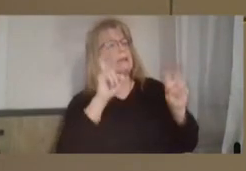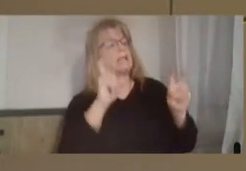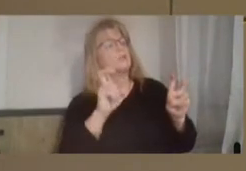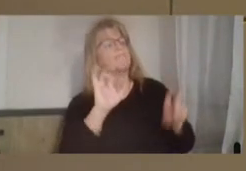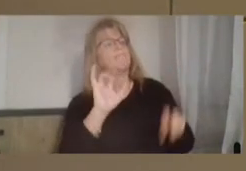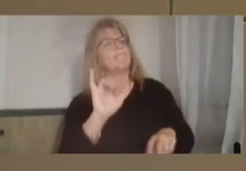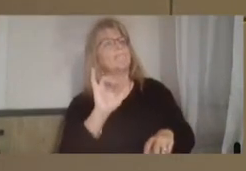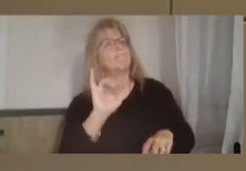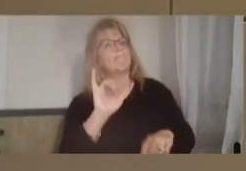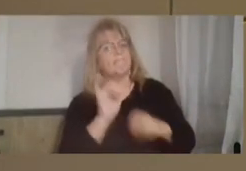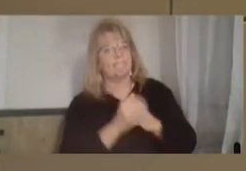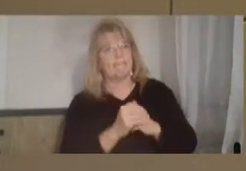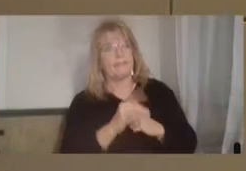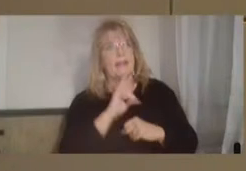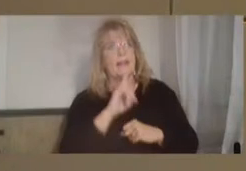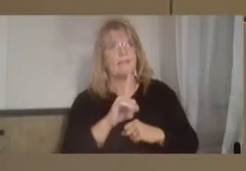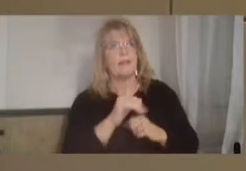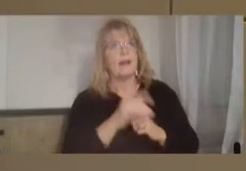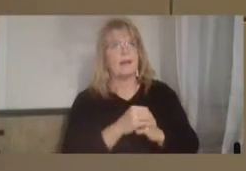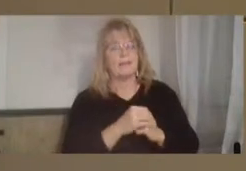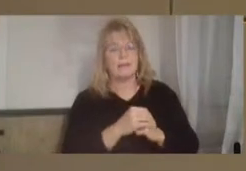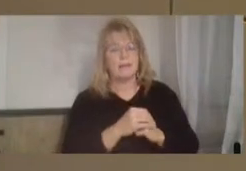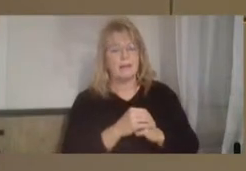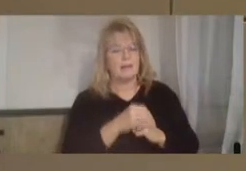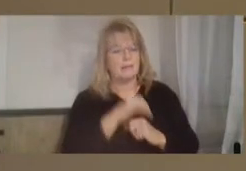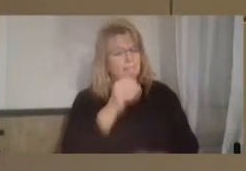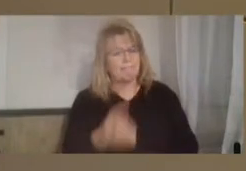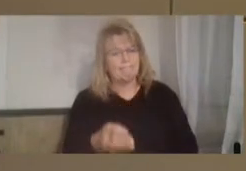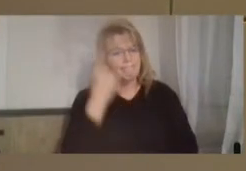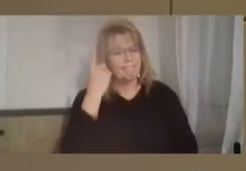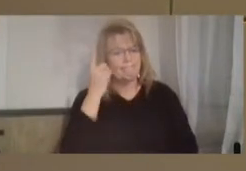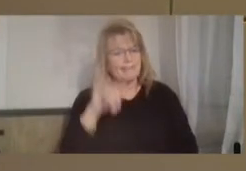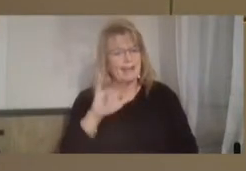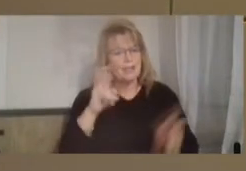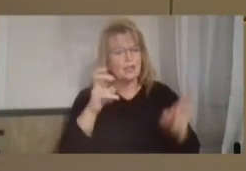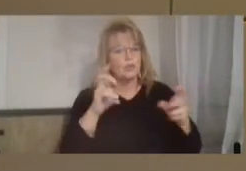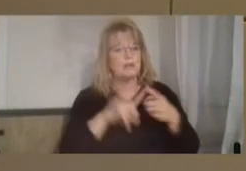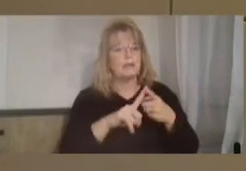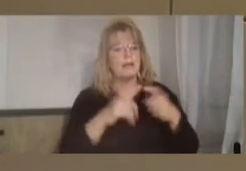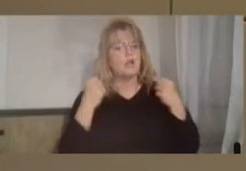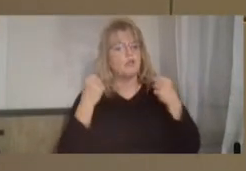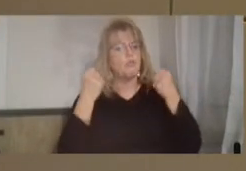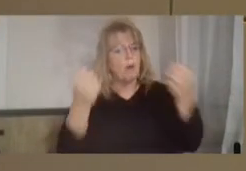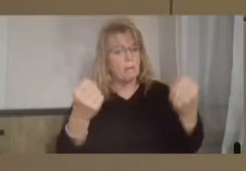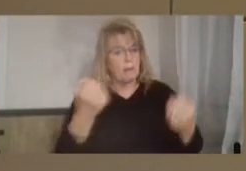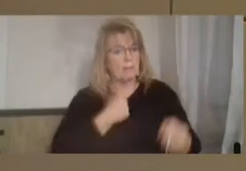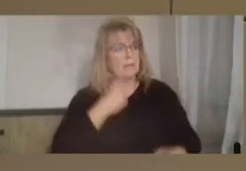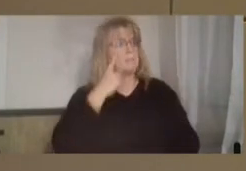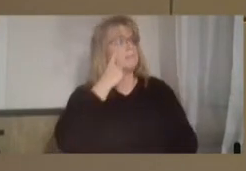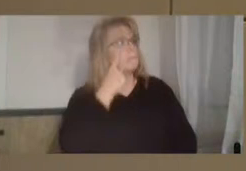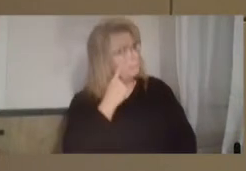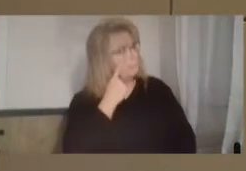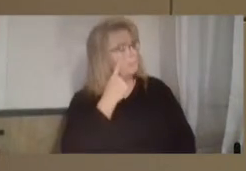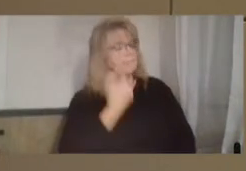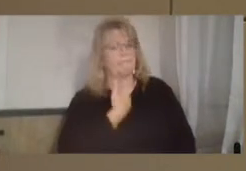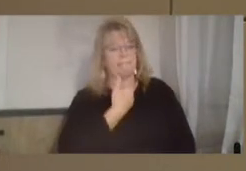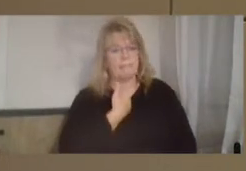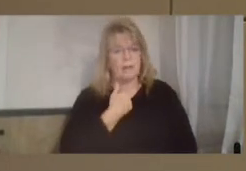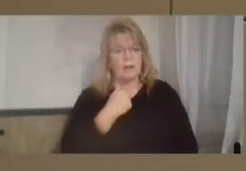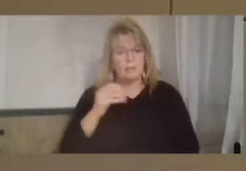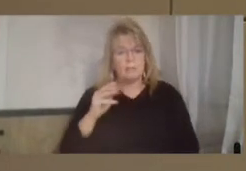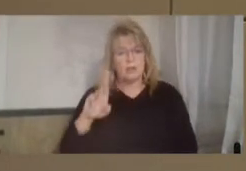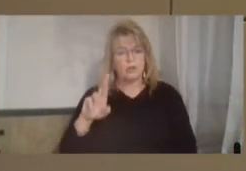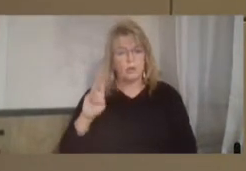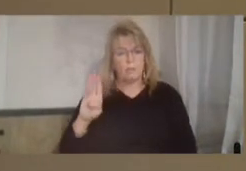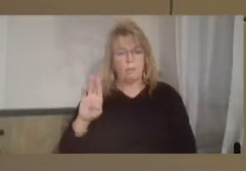in fact, I wasn't able to comprehend that issue until I was able to drive by. So when Mr. Brown had done a